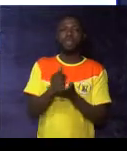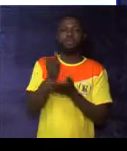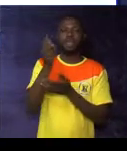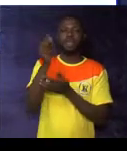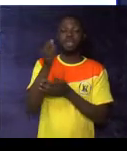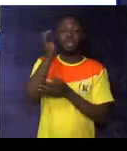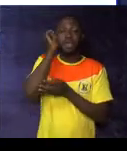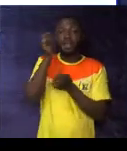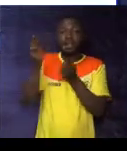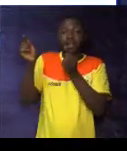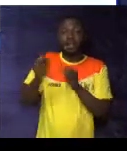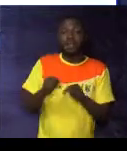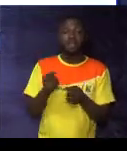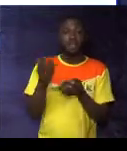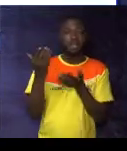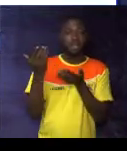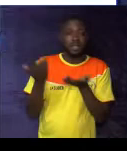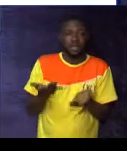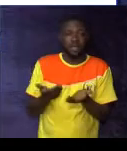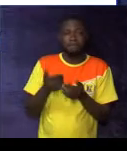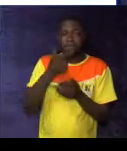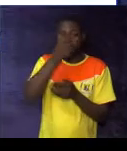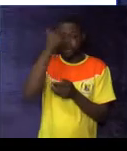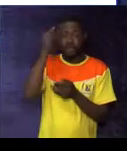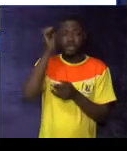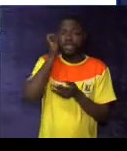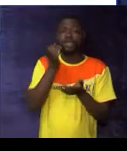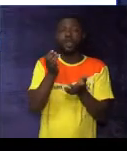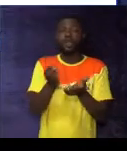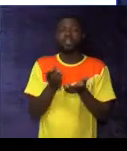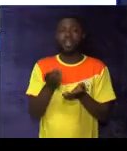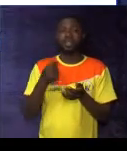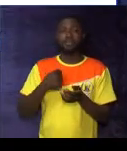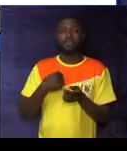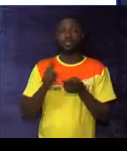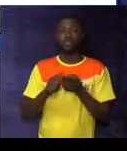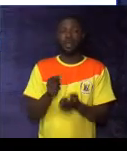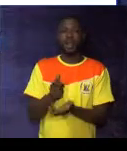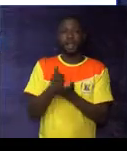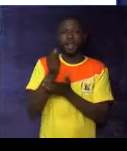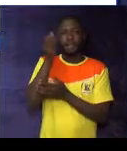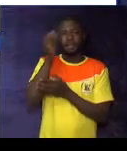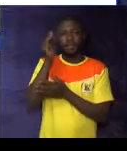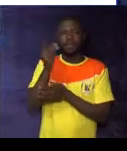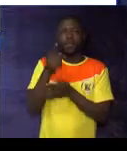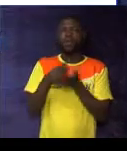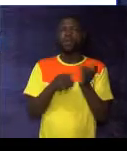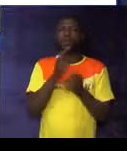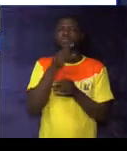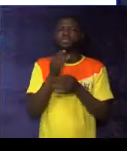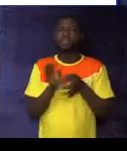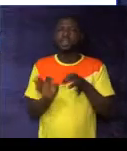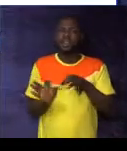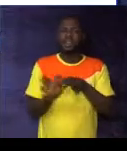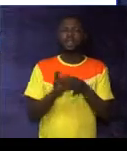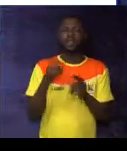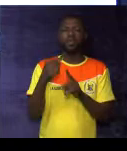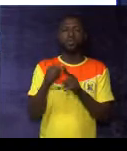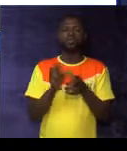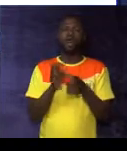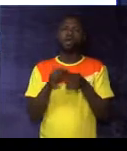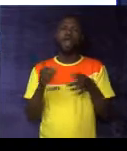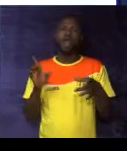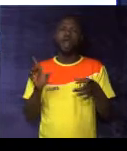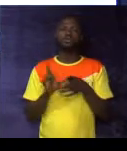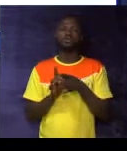him. He came here because he wanted me to help him. Now, what is the linking word